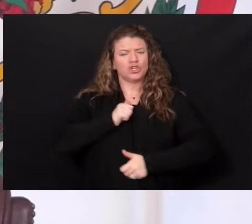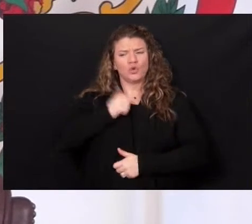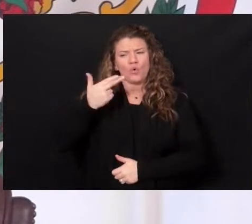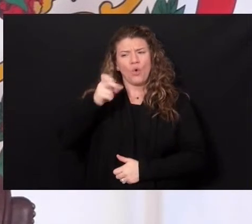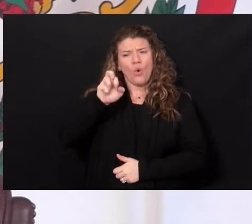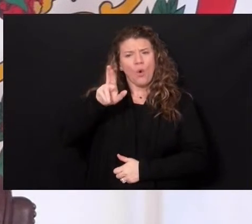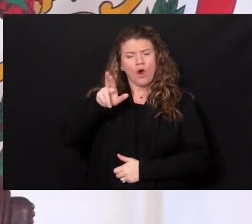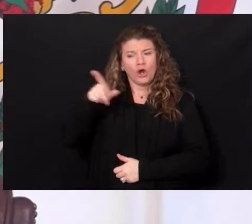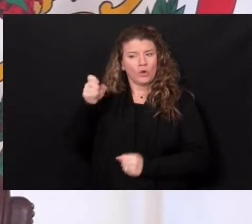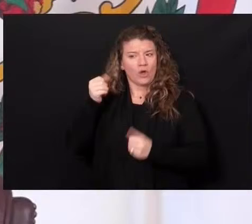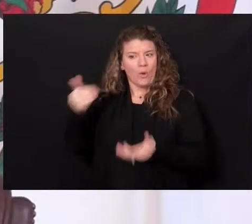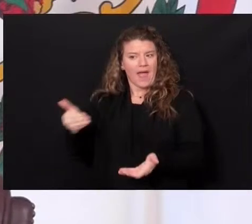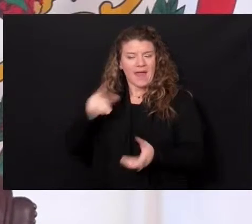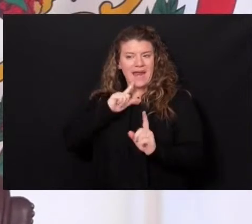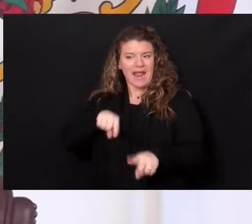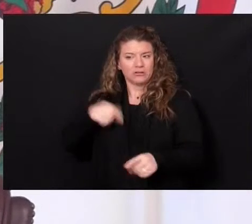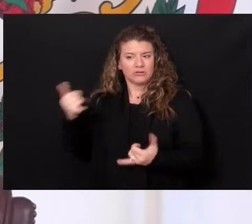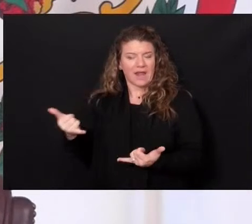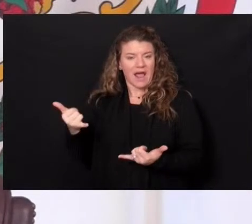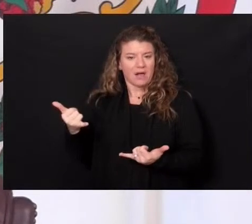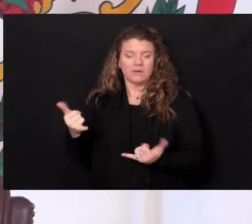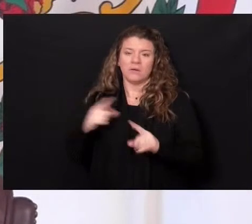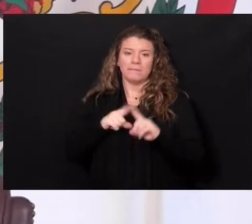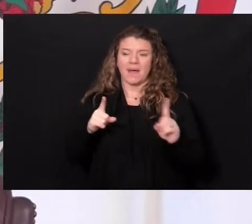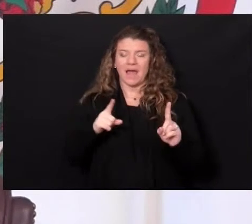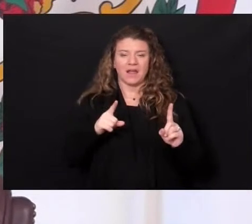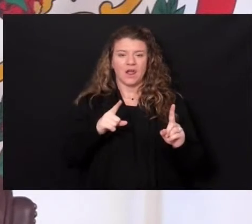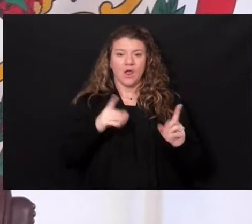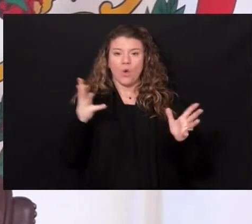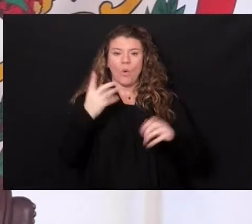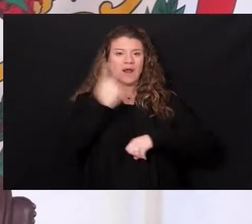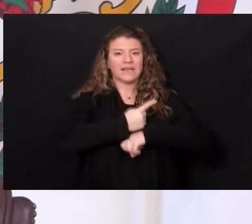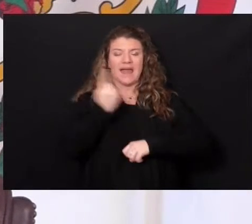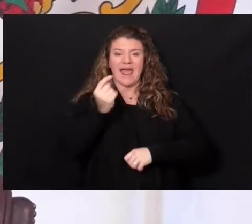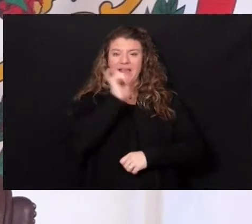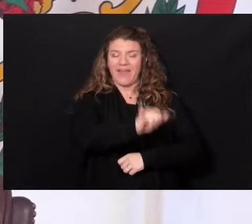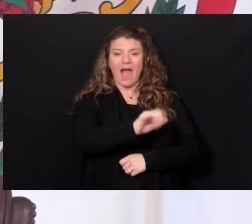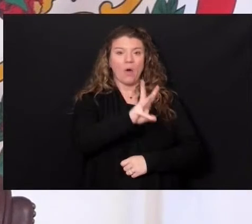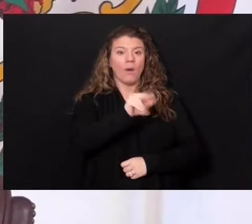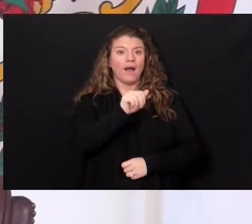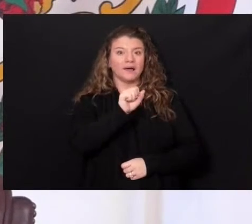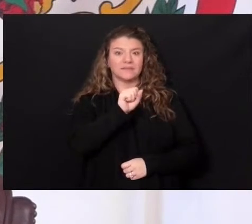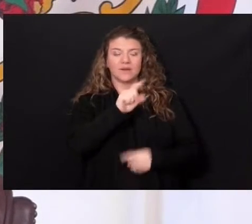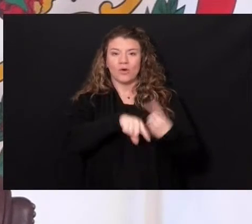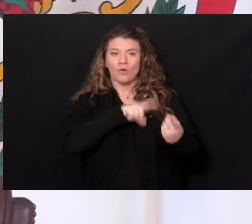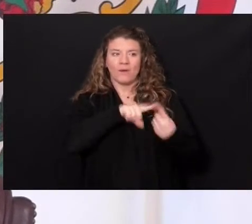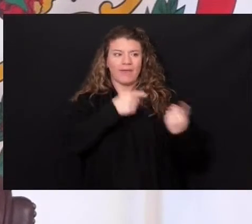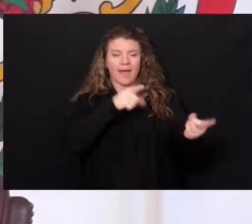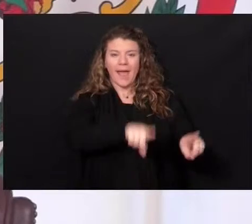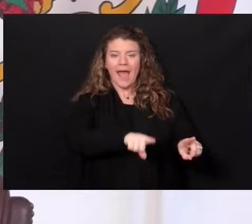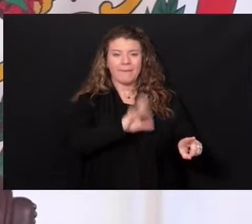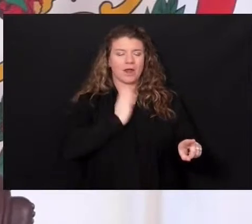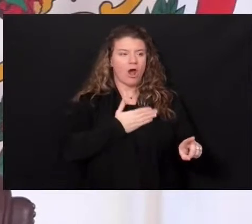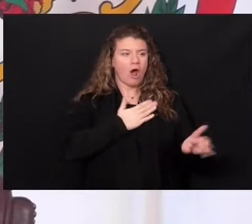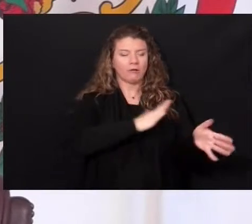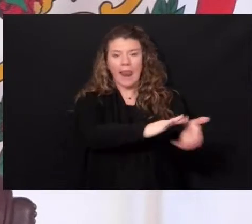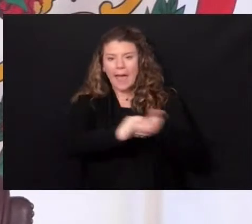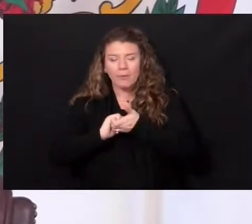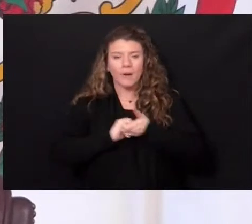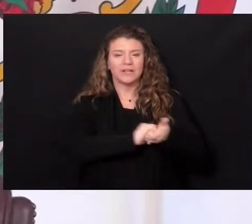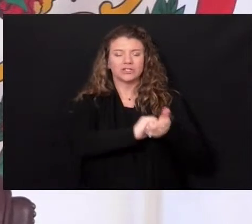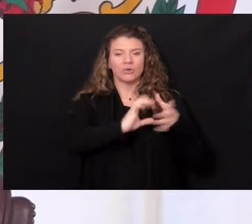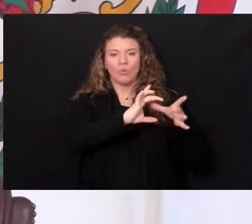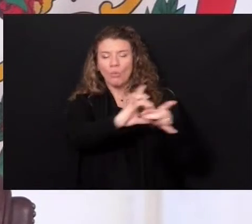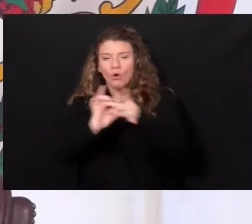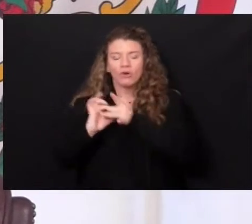take it from there. But Kenny, what a day that was. What a day that was, a collaboration of all the people